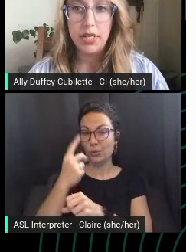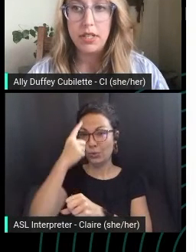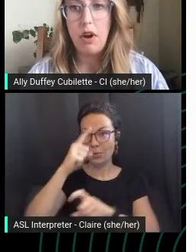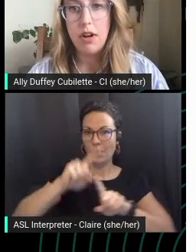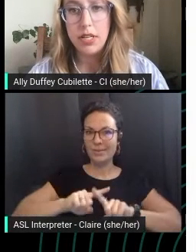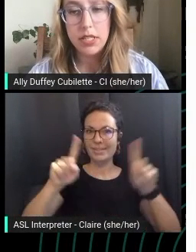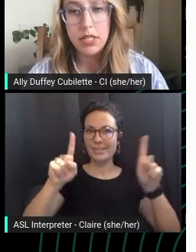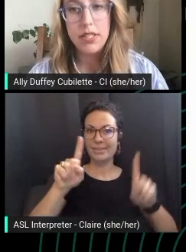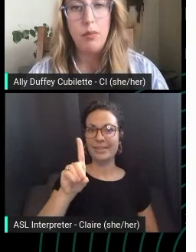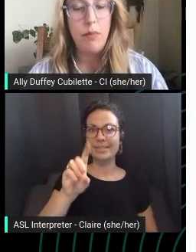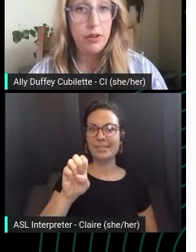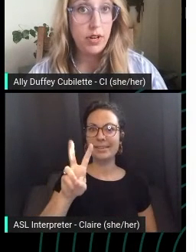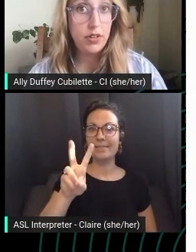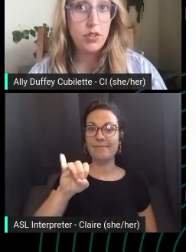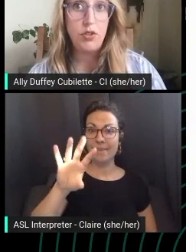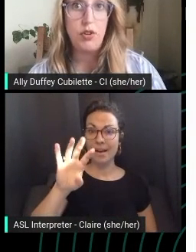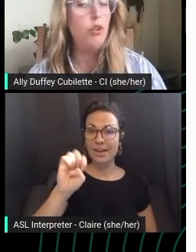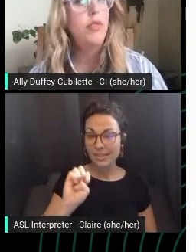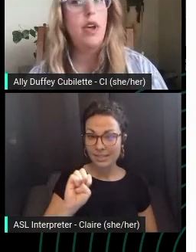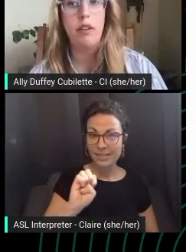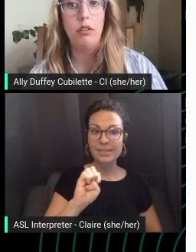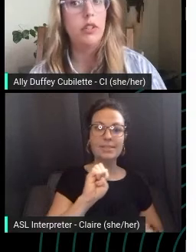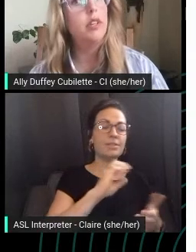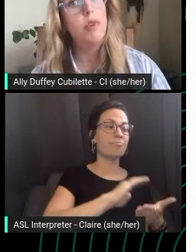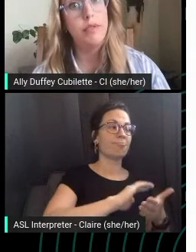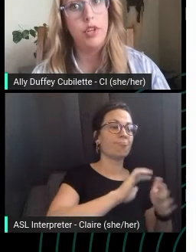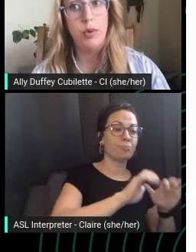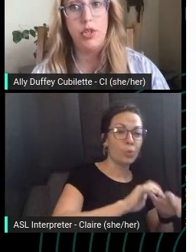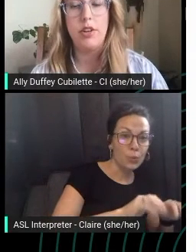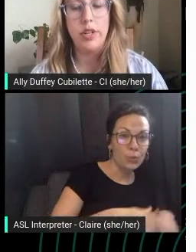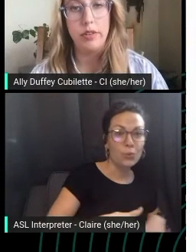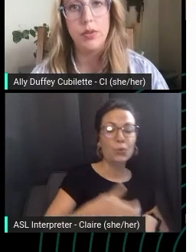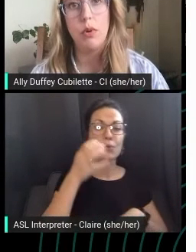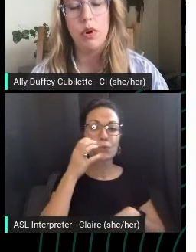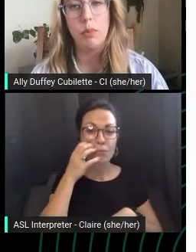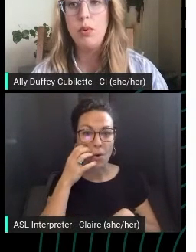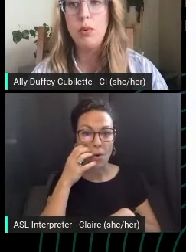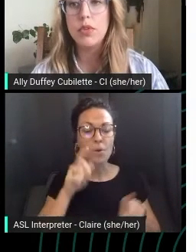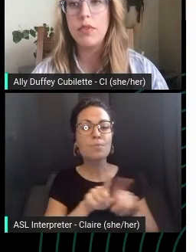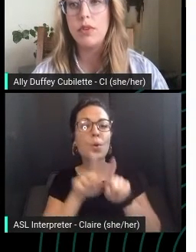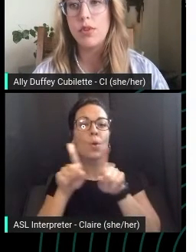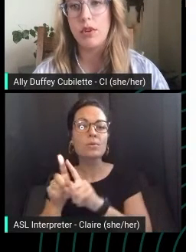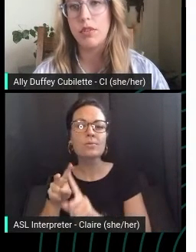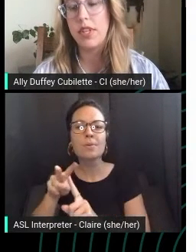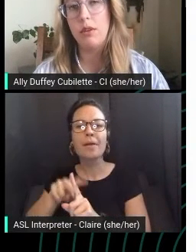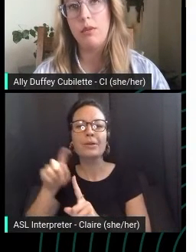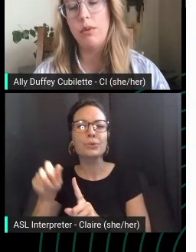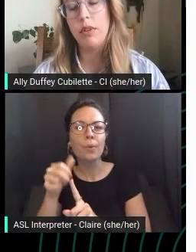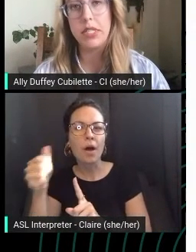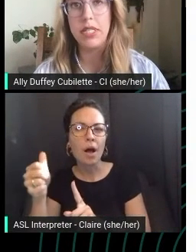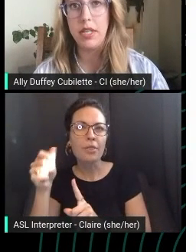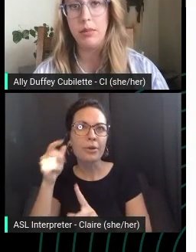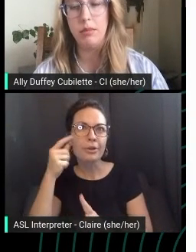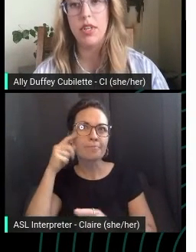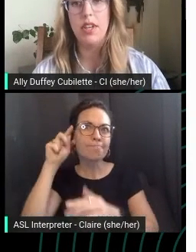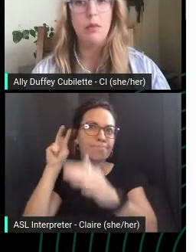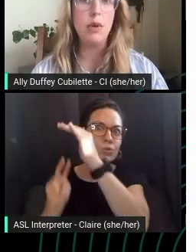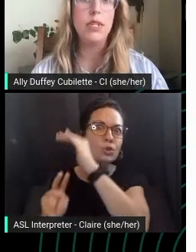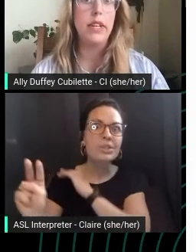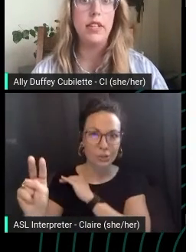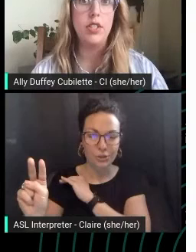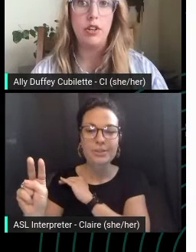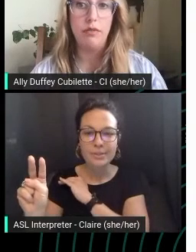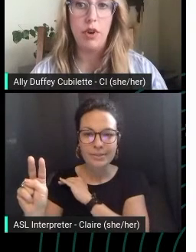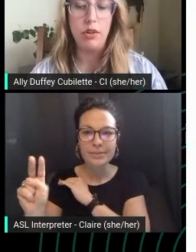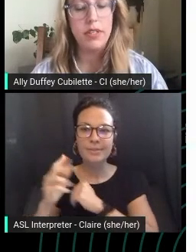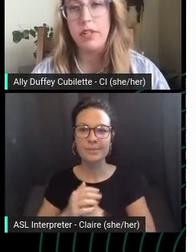offers predictive audiences and metrics. So that can look like revenue projections or pools of users that Google has deemed